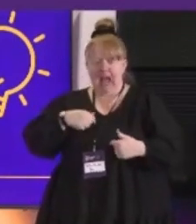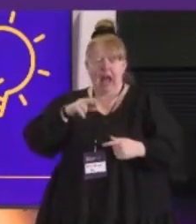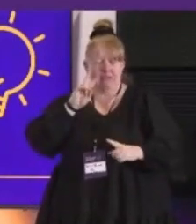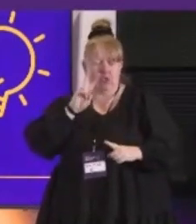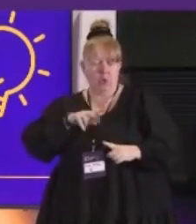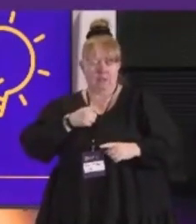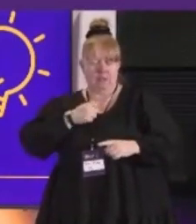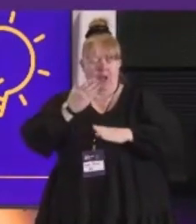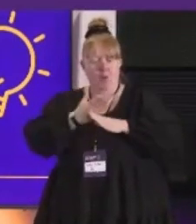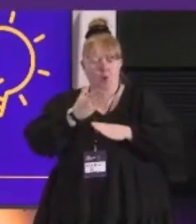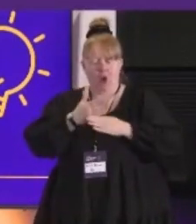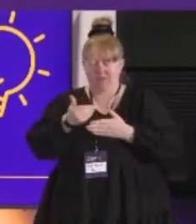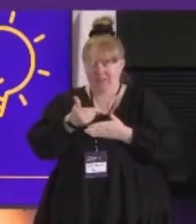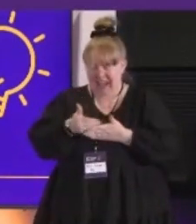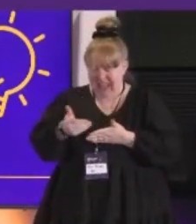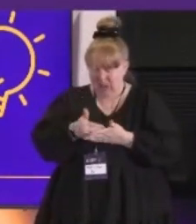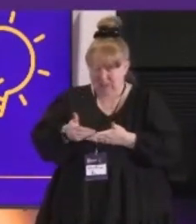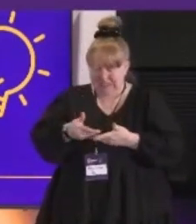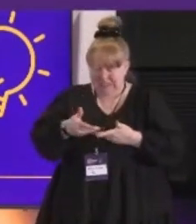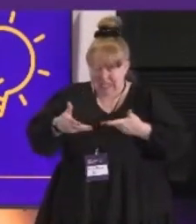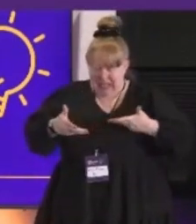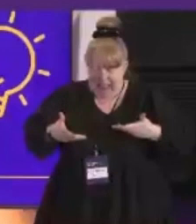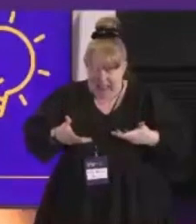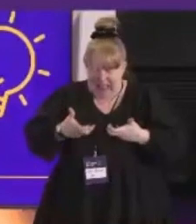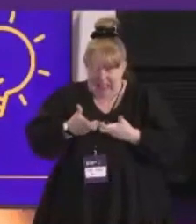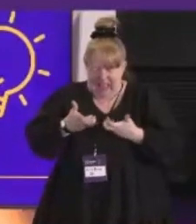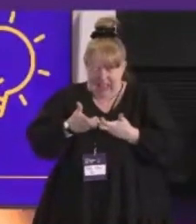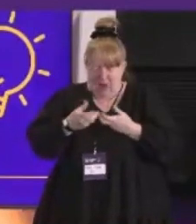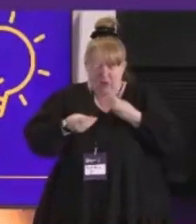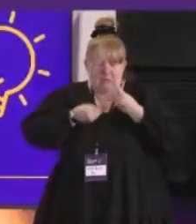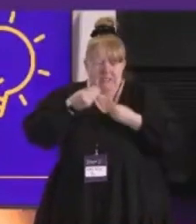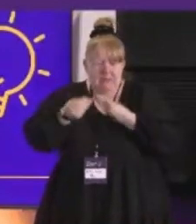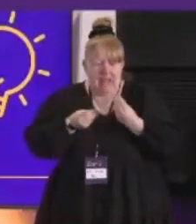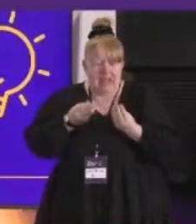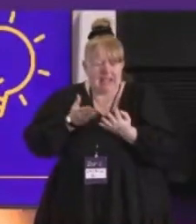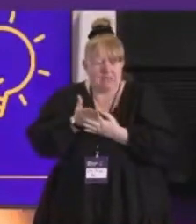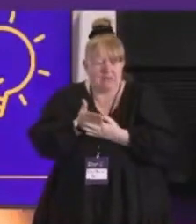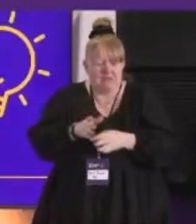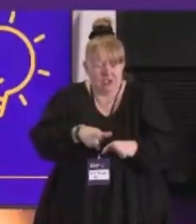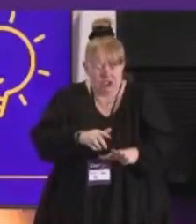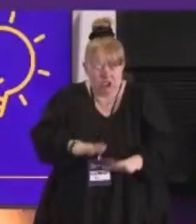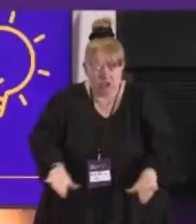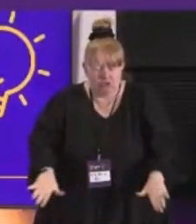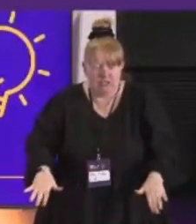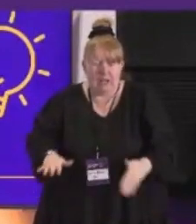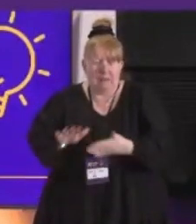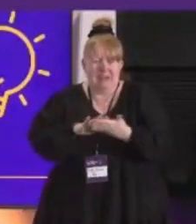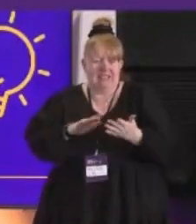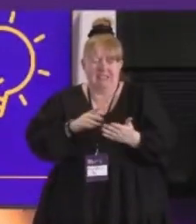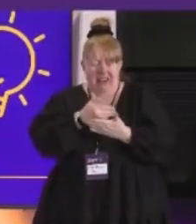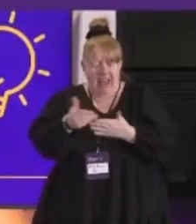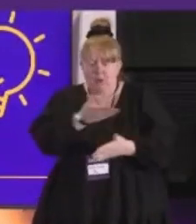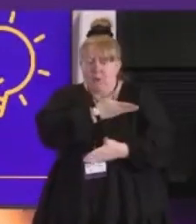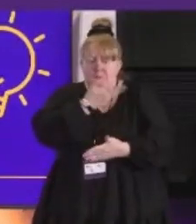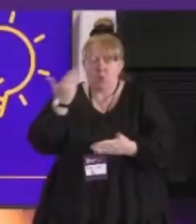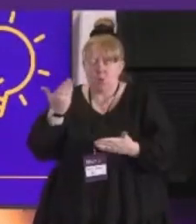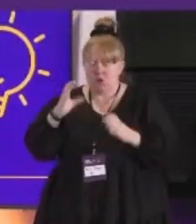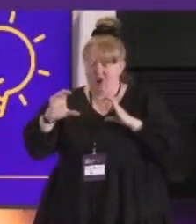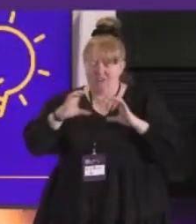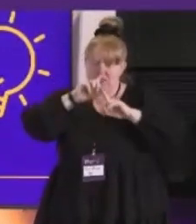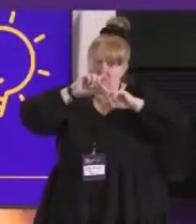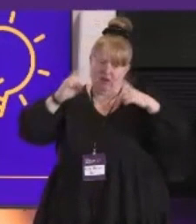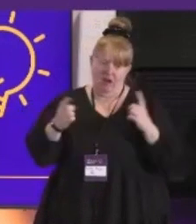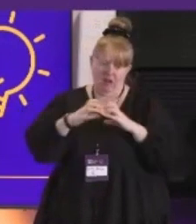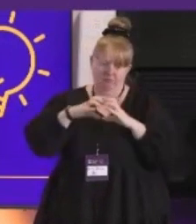if we don't have the language to talk about accessibility and disability, we don't have the conversations. Sometimes because people are scared of saying the